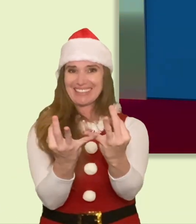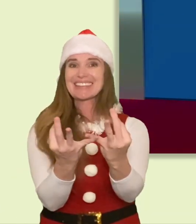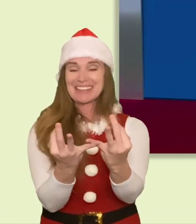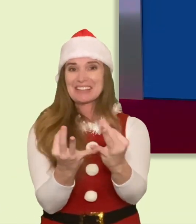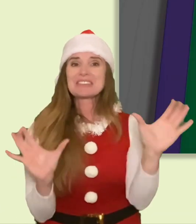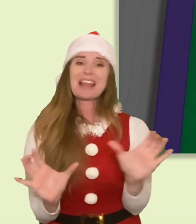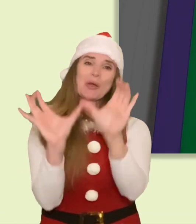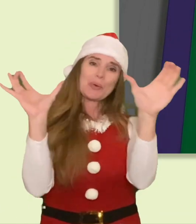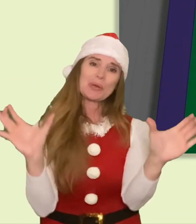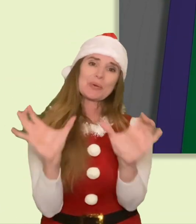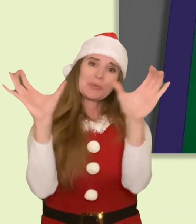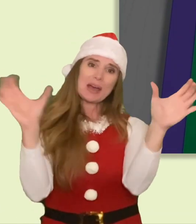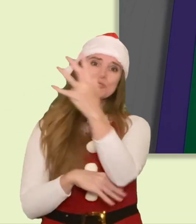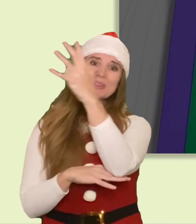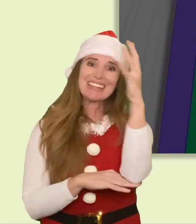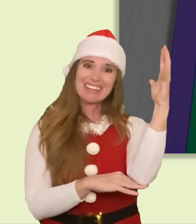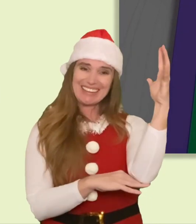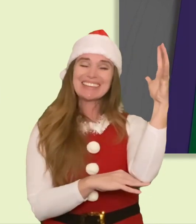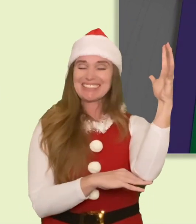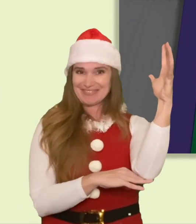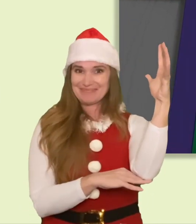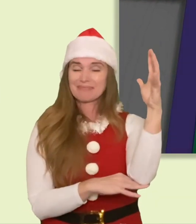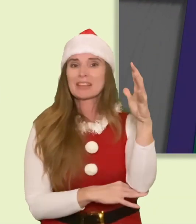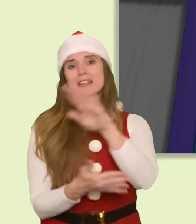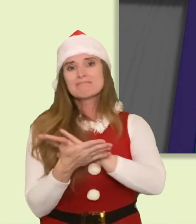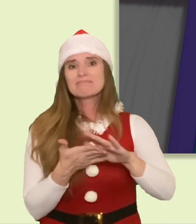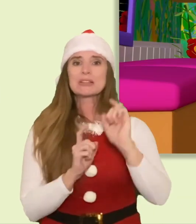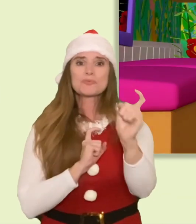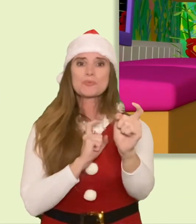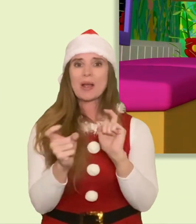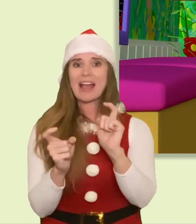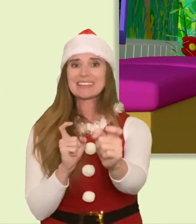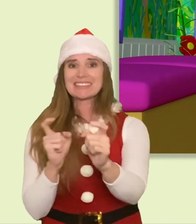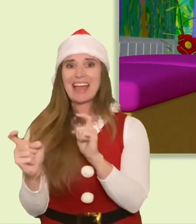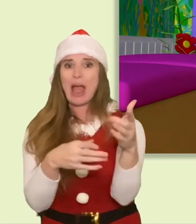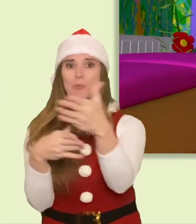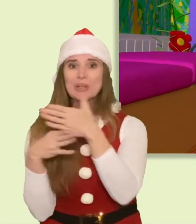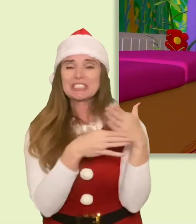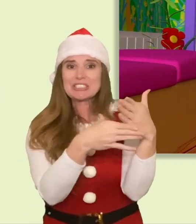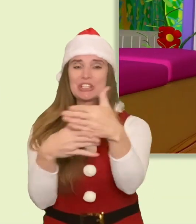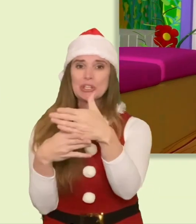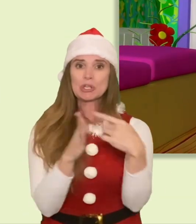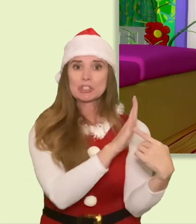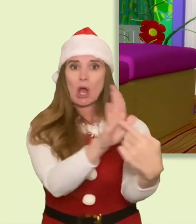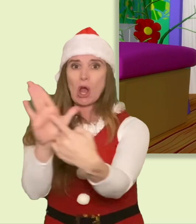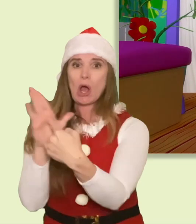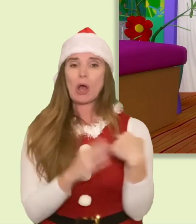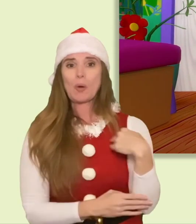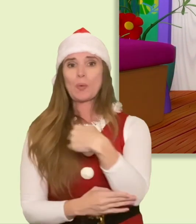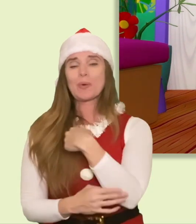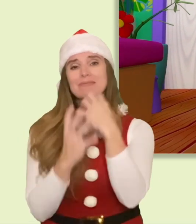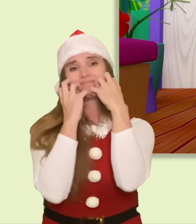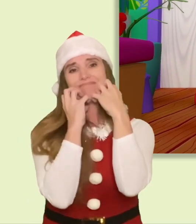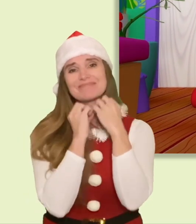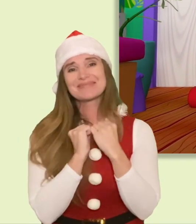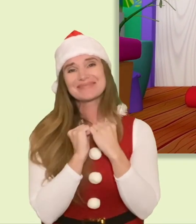and family decorating the tree. Nice presents we share to